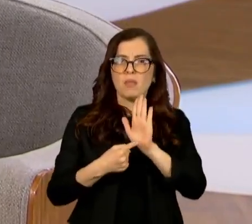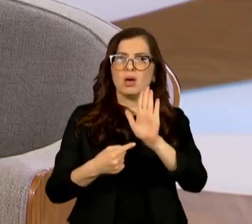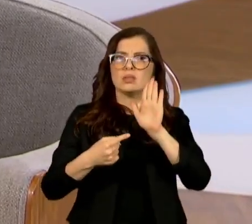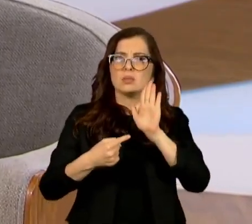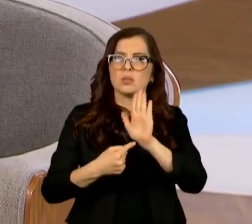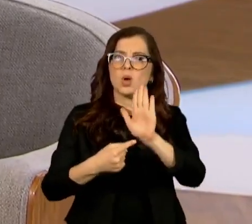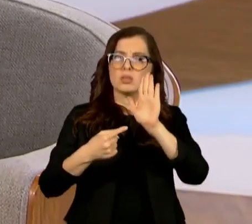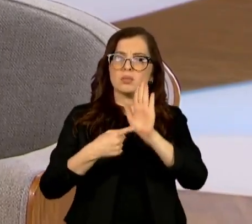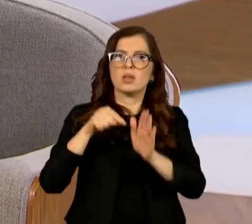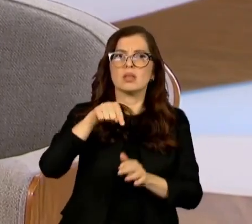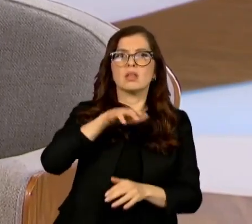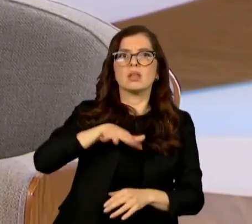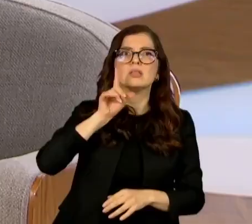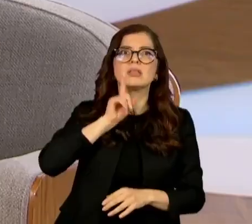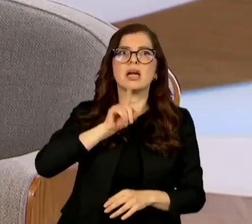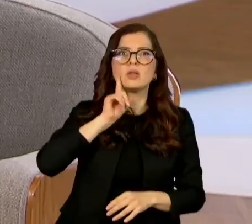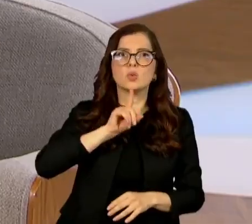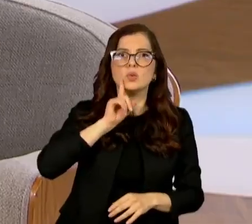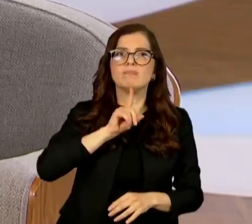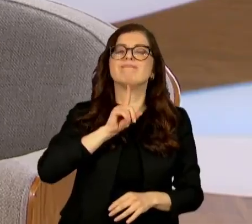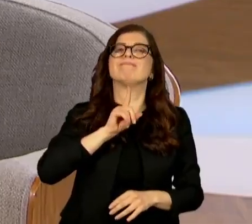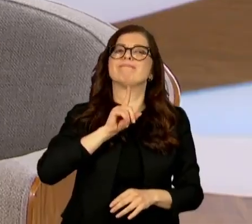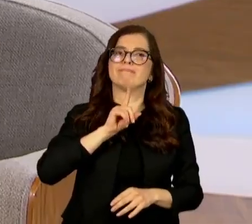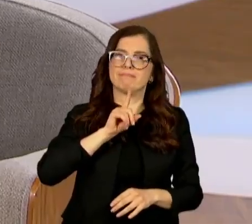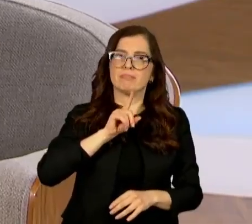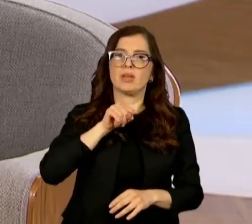day in the United States.